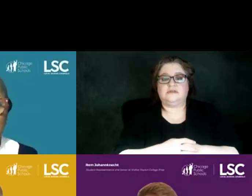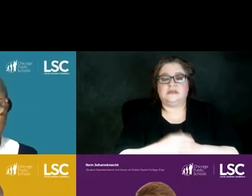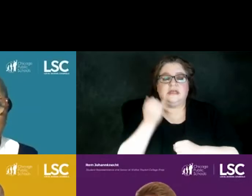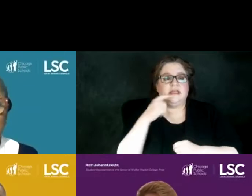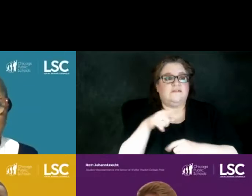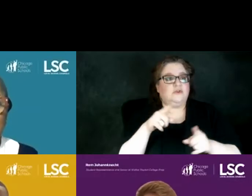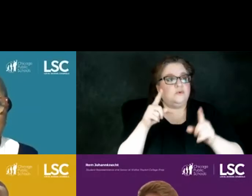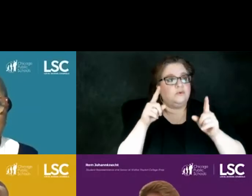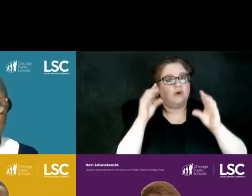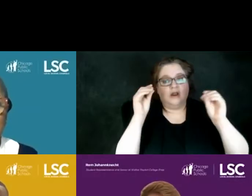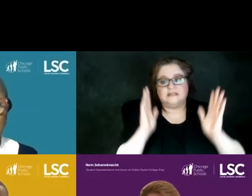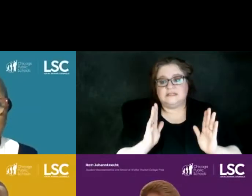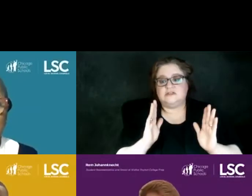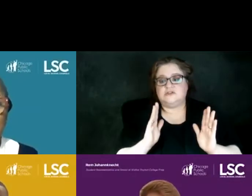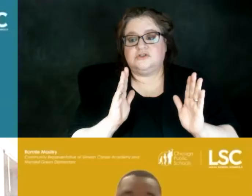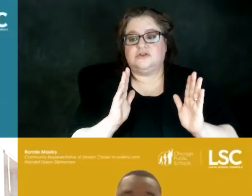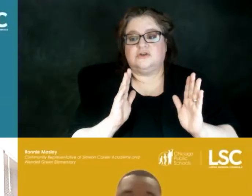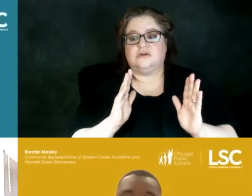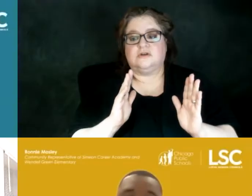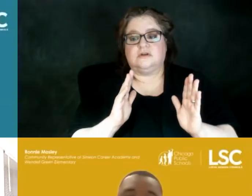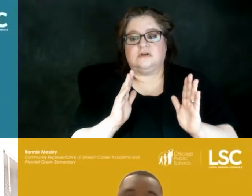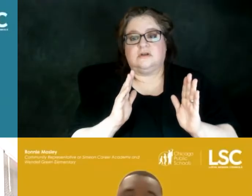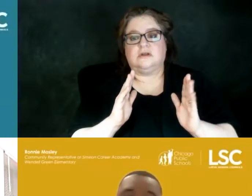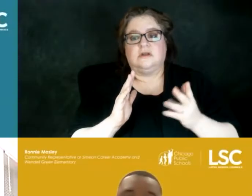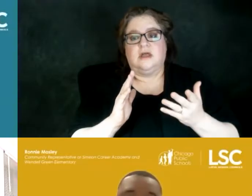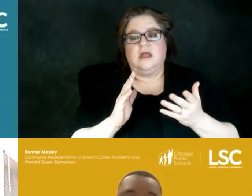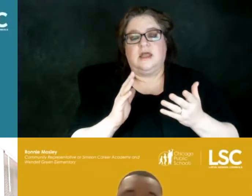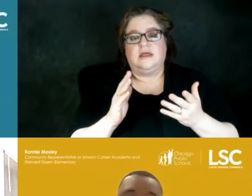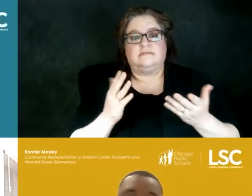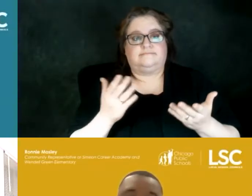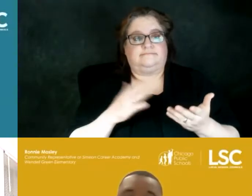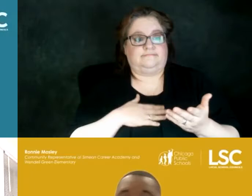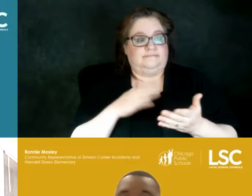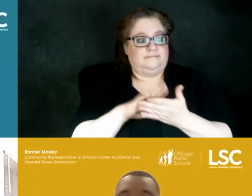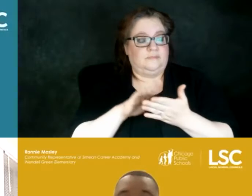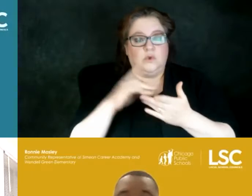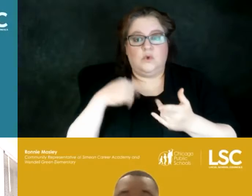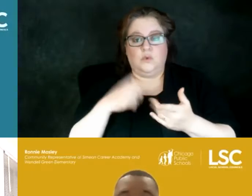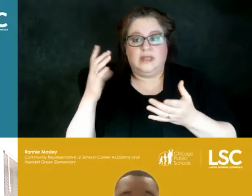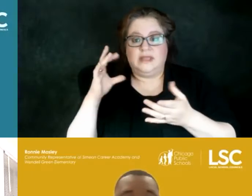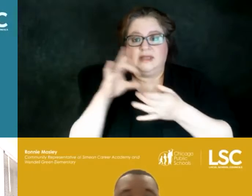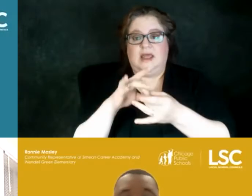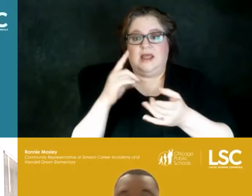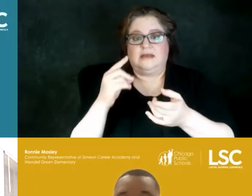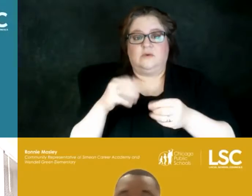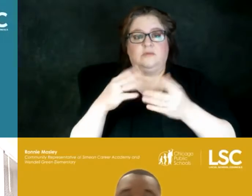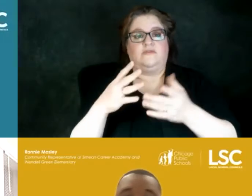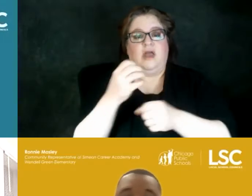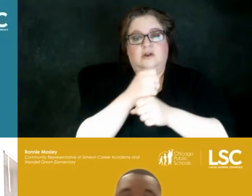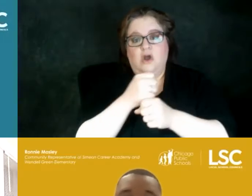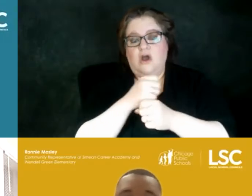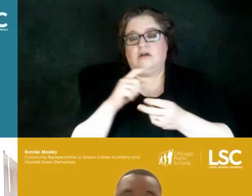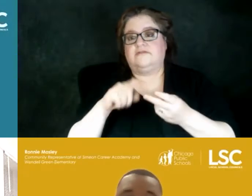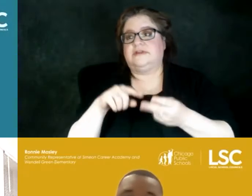a teacher, at Simeon, we connect and we provide coffee,